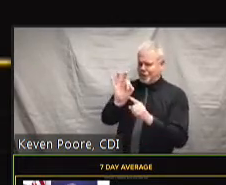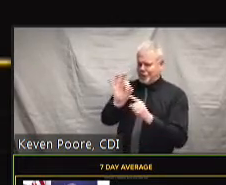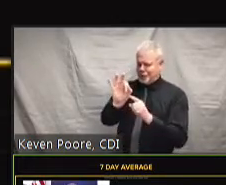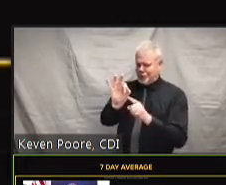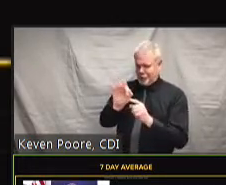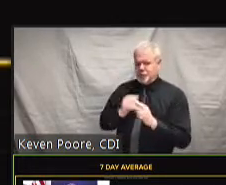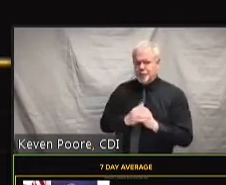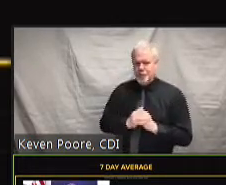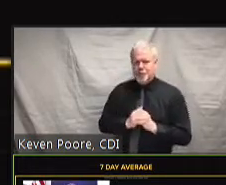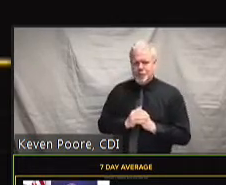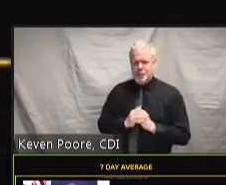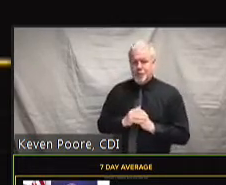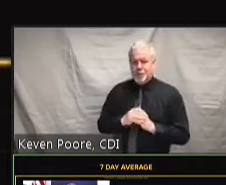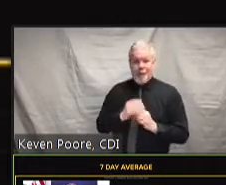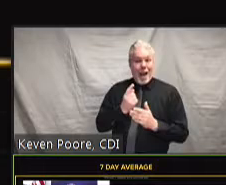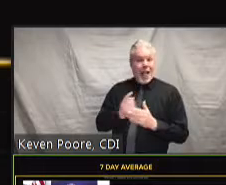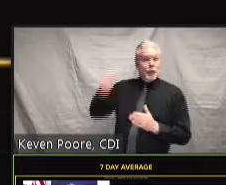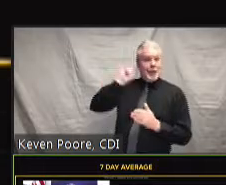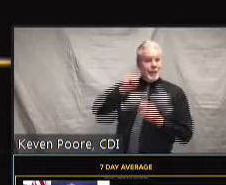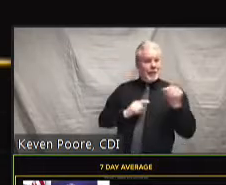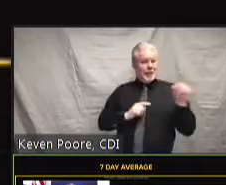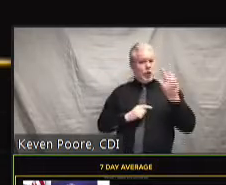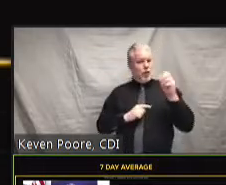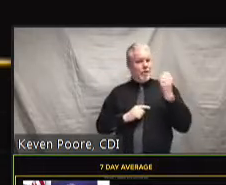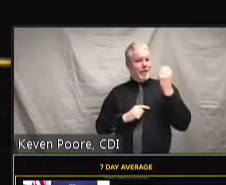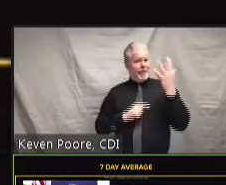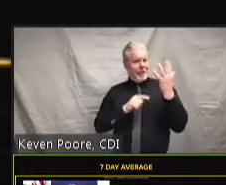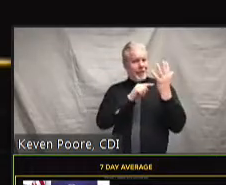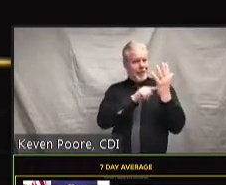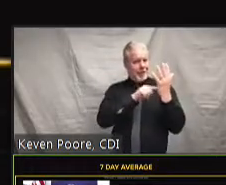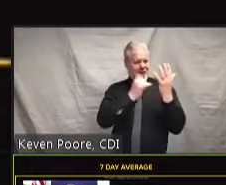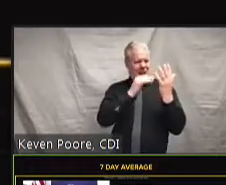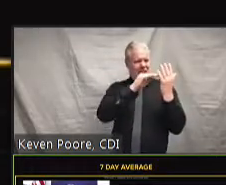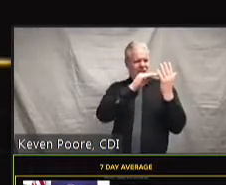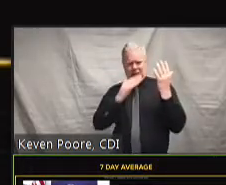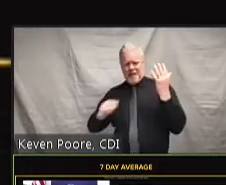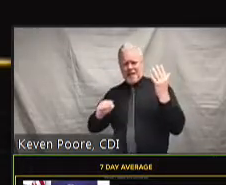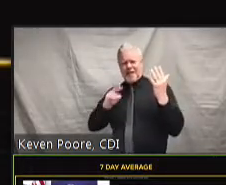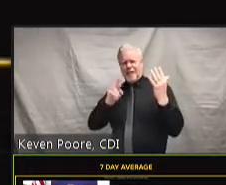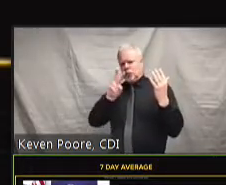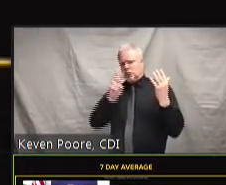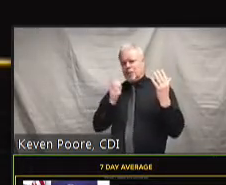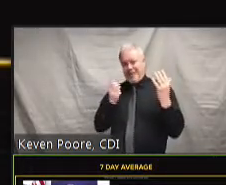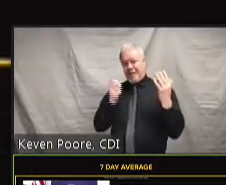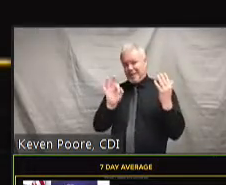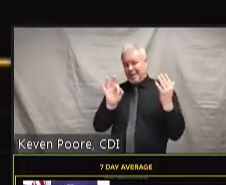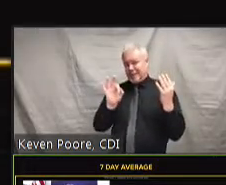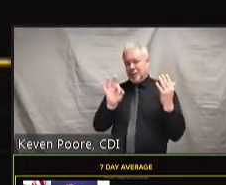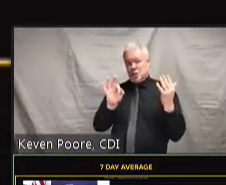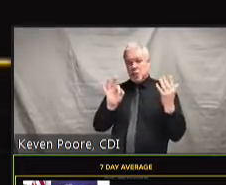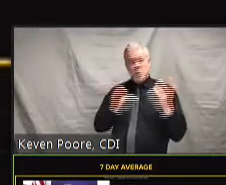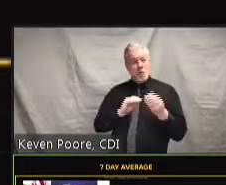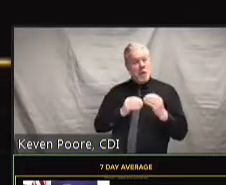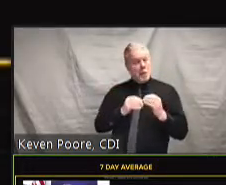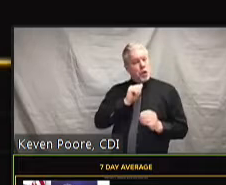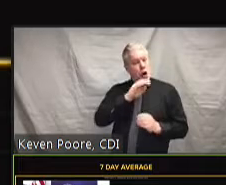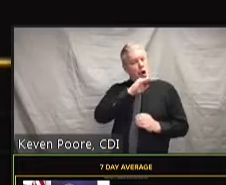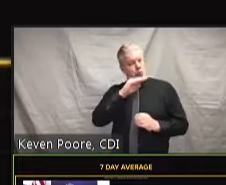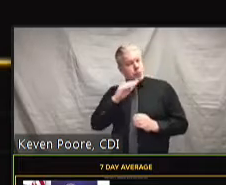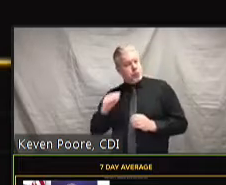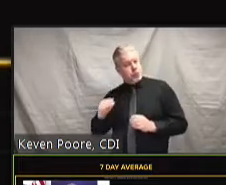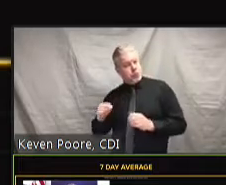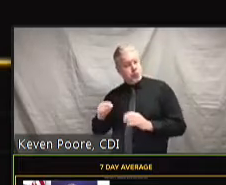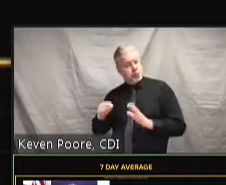It's a remarkable continuation of the downward trend over the last 7 days. If we compare that to so what